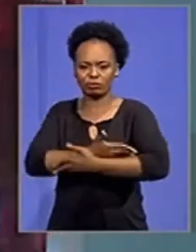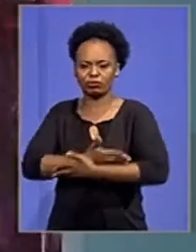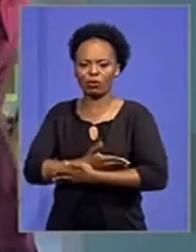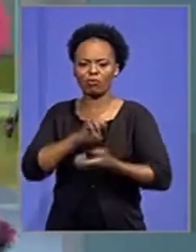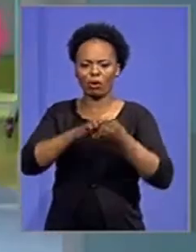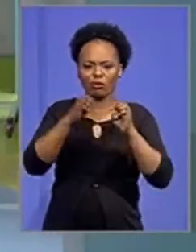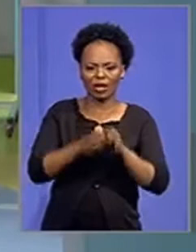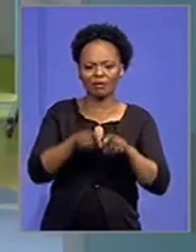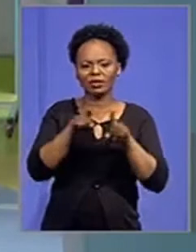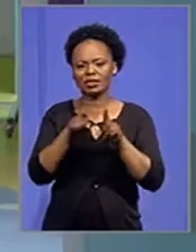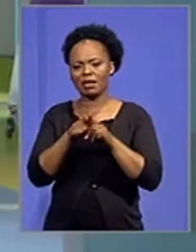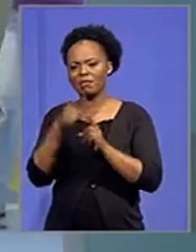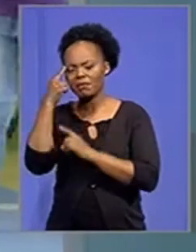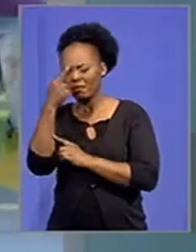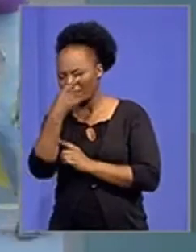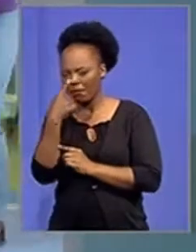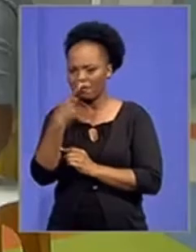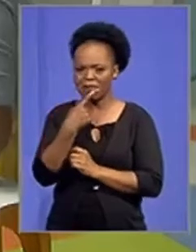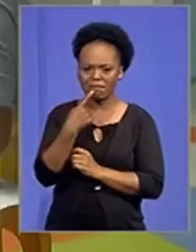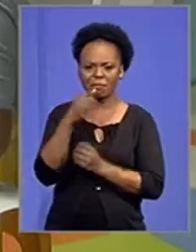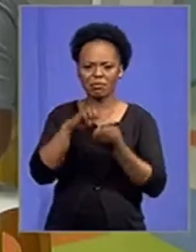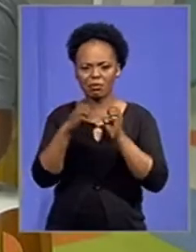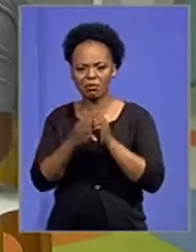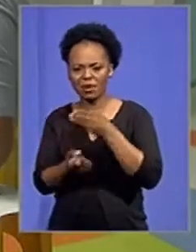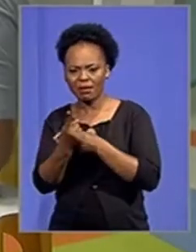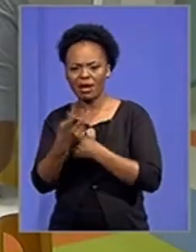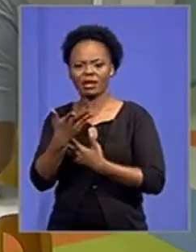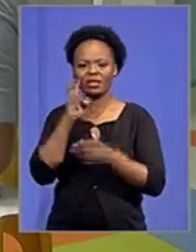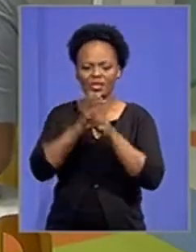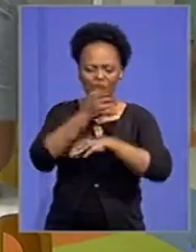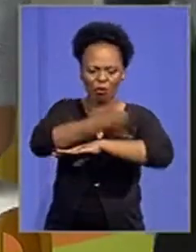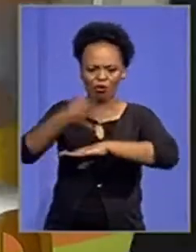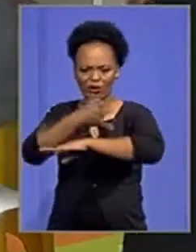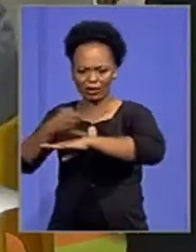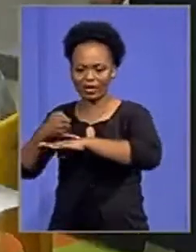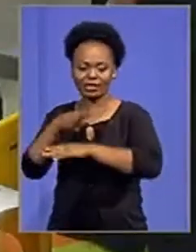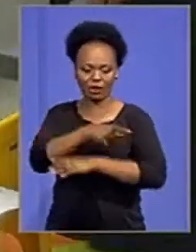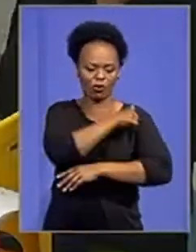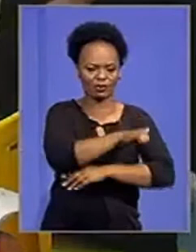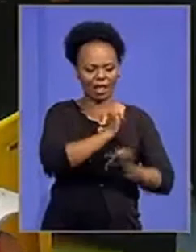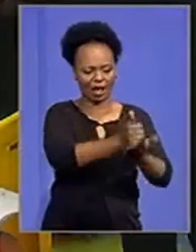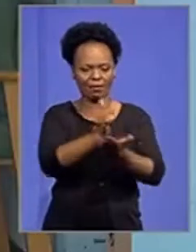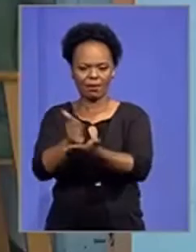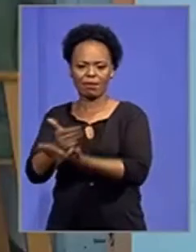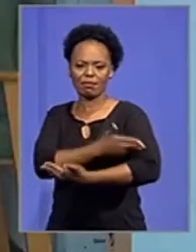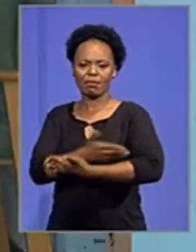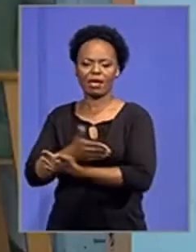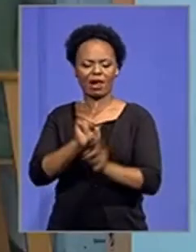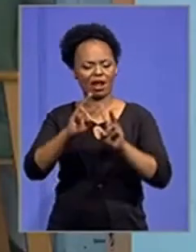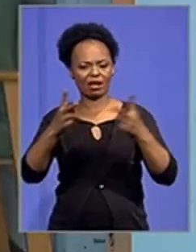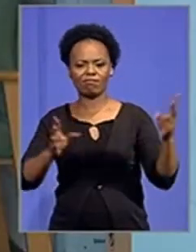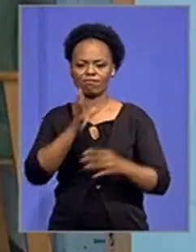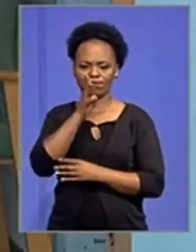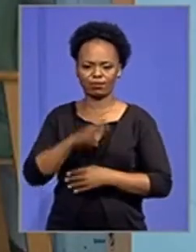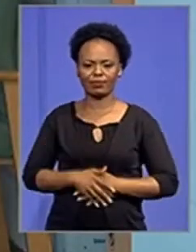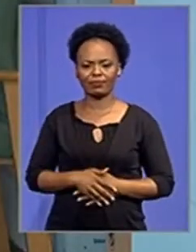dintho tša go swa mo mengwageng ye mene ya go feta. Dingaka di re di-operation tše ba di dirago di tliša diphetogo tše di makatšago